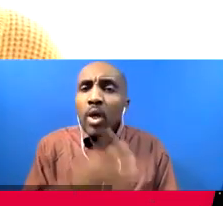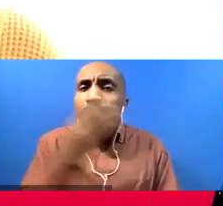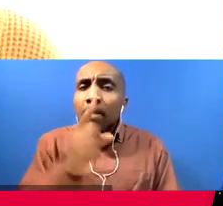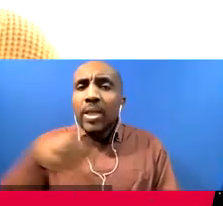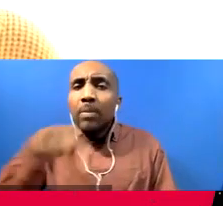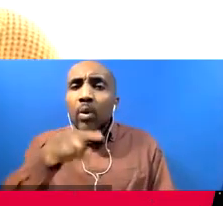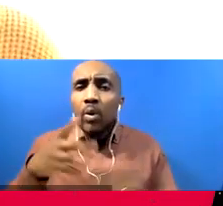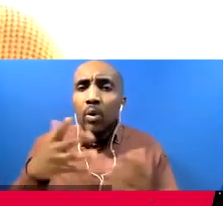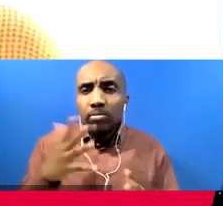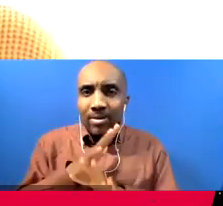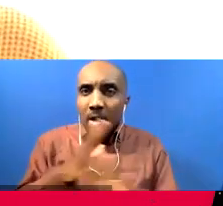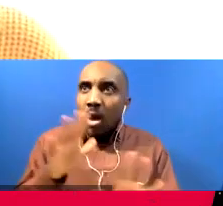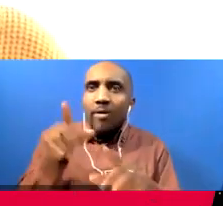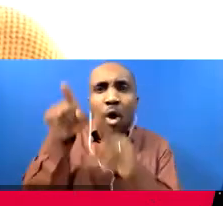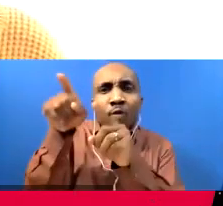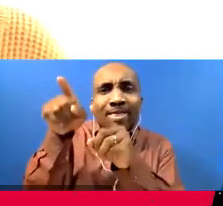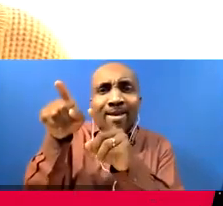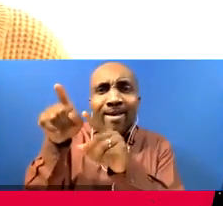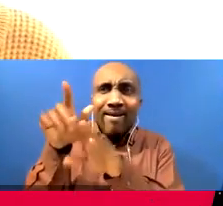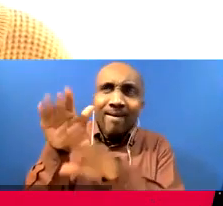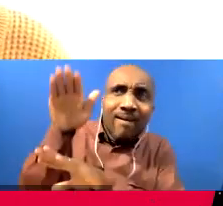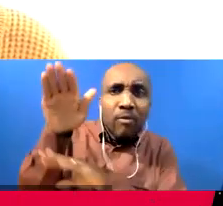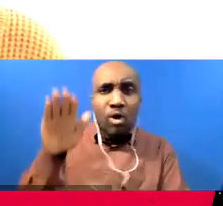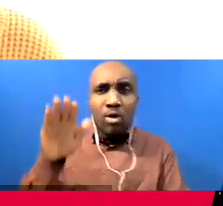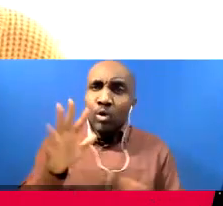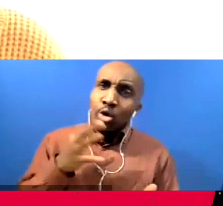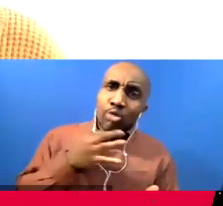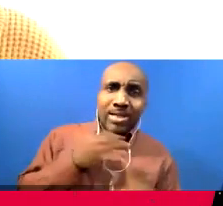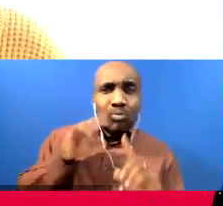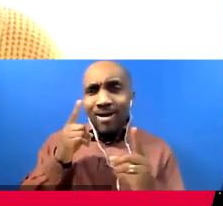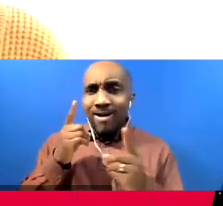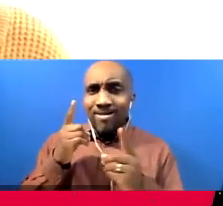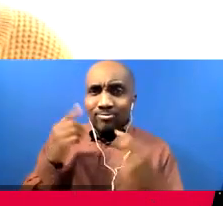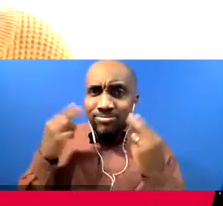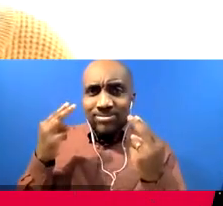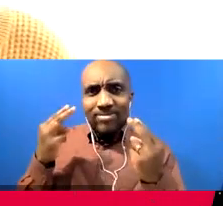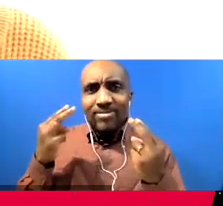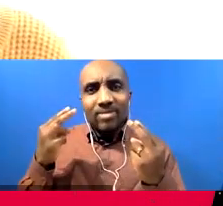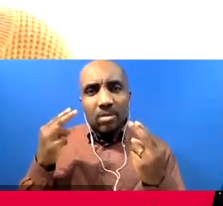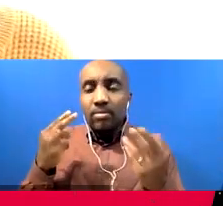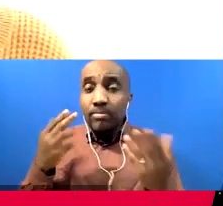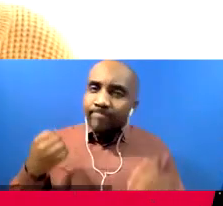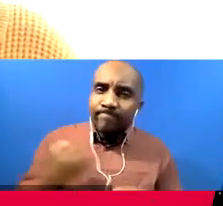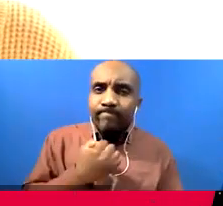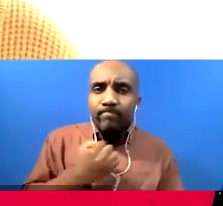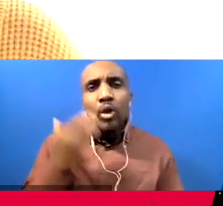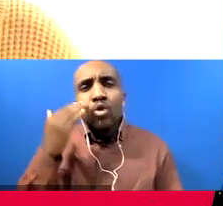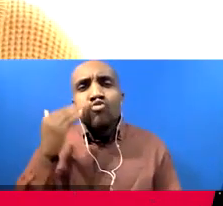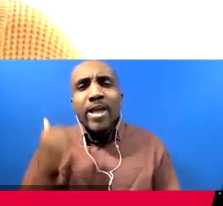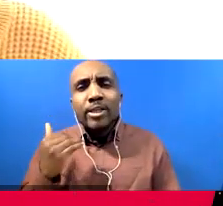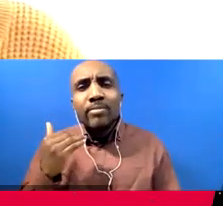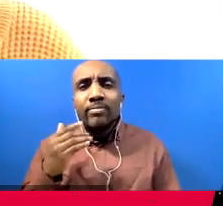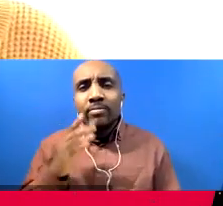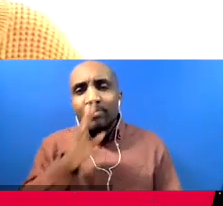there are people that, you know, we may not be risking our lives, or it may not be as difficult for certain people to stand out. And